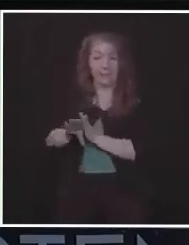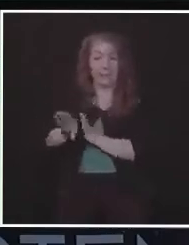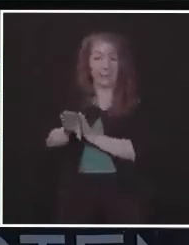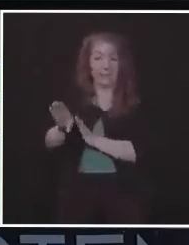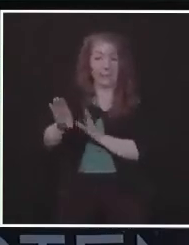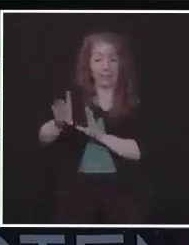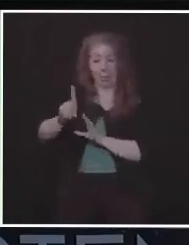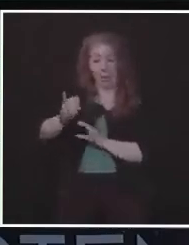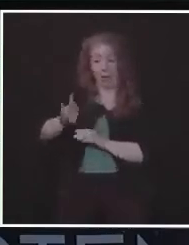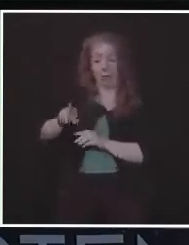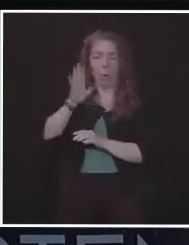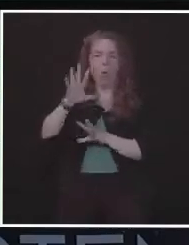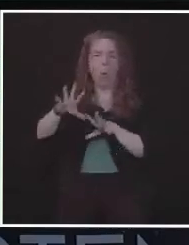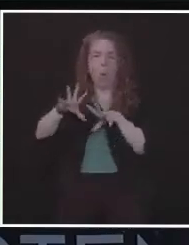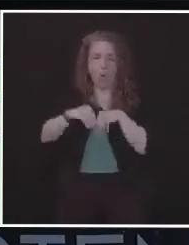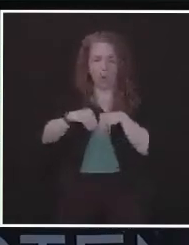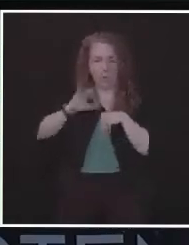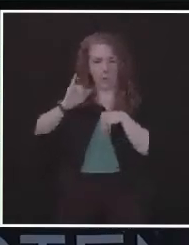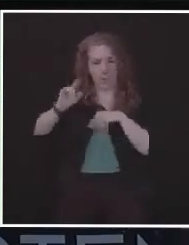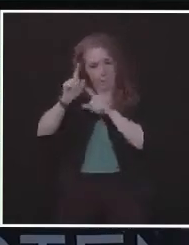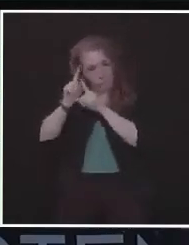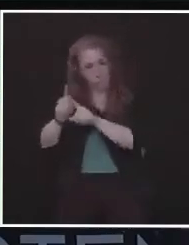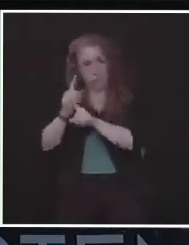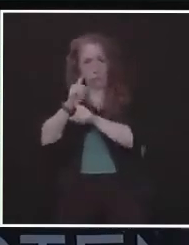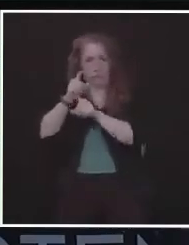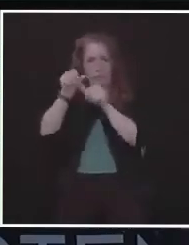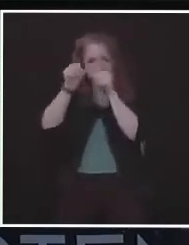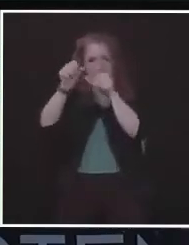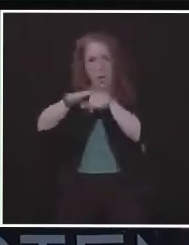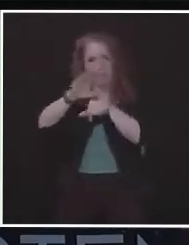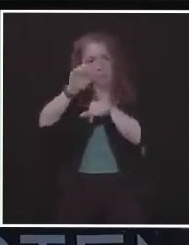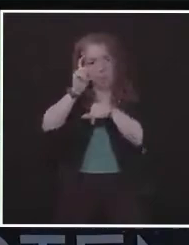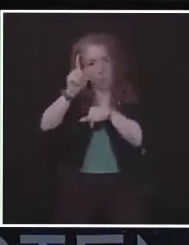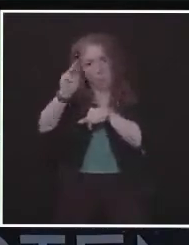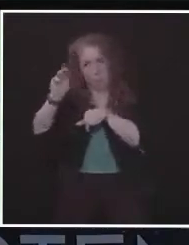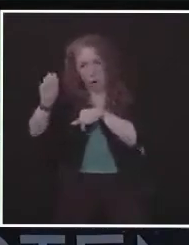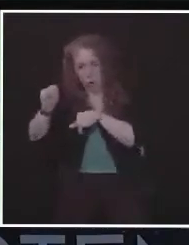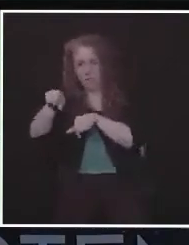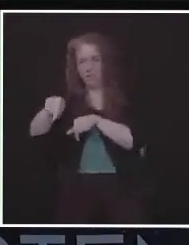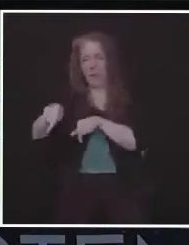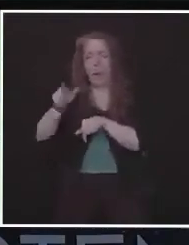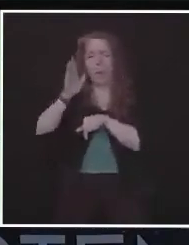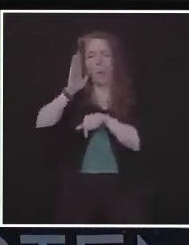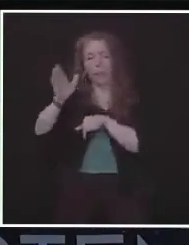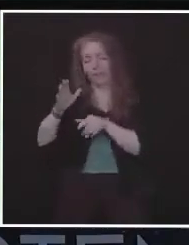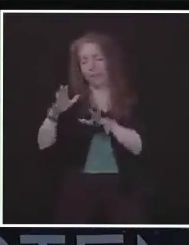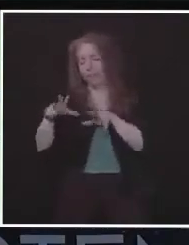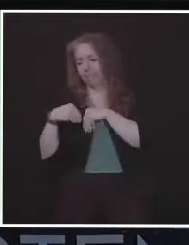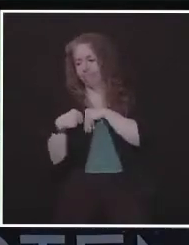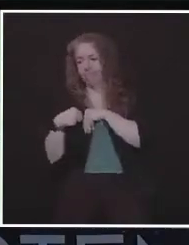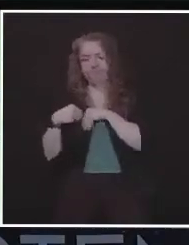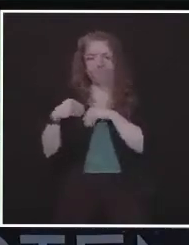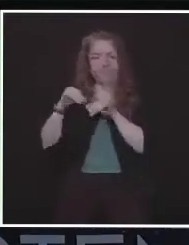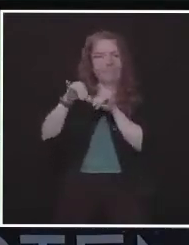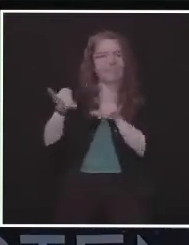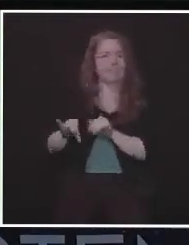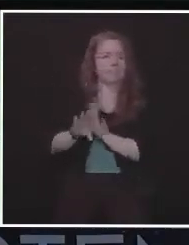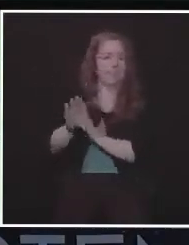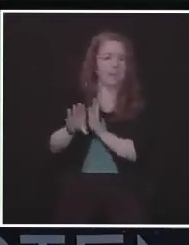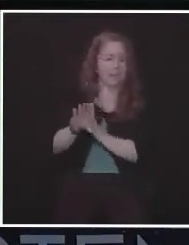Mars and be responsible for the systems development portion of each capability of that